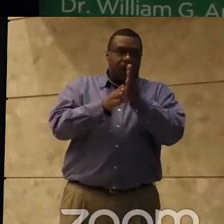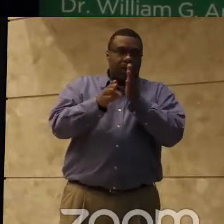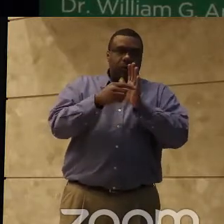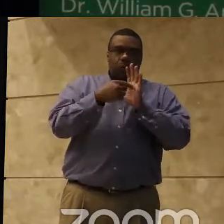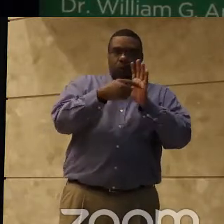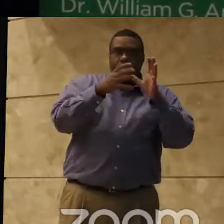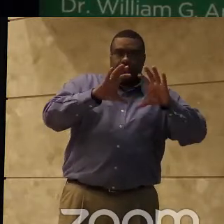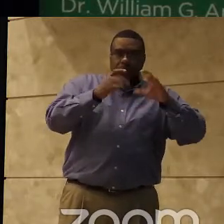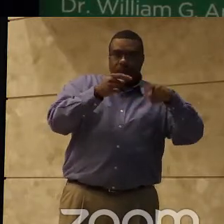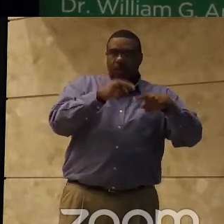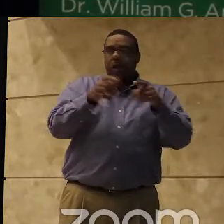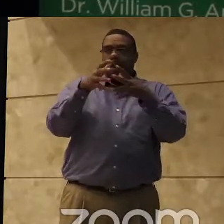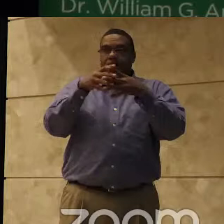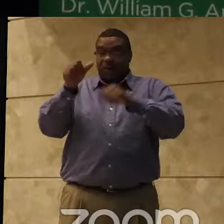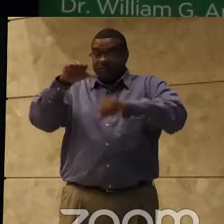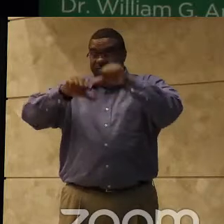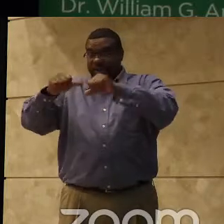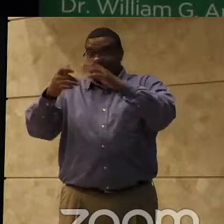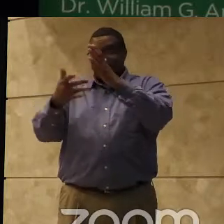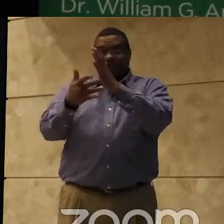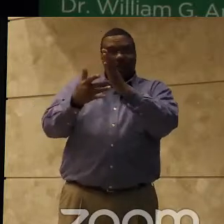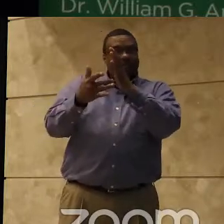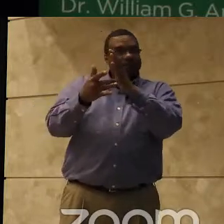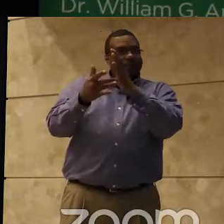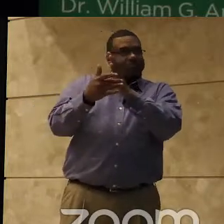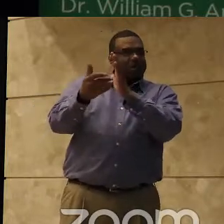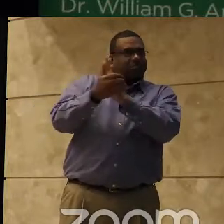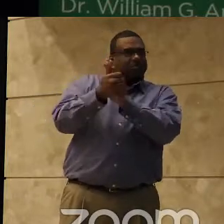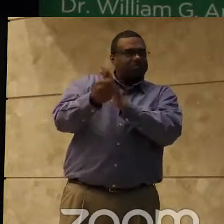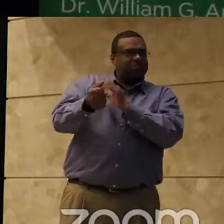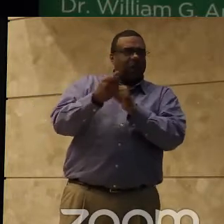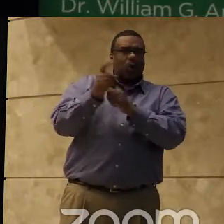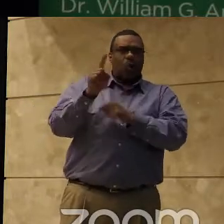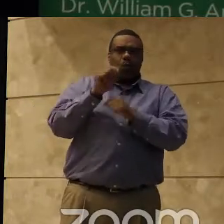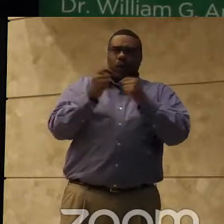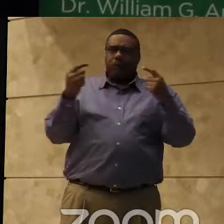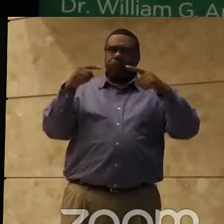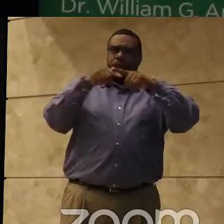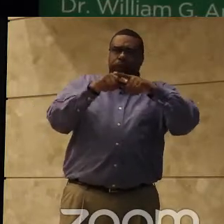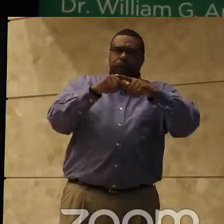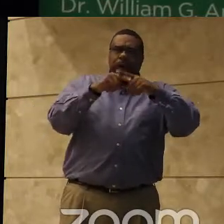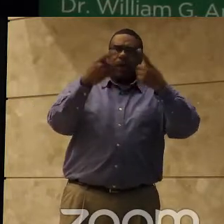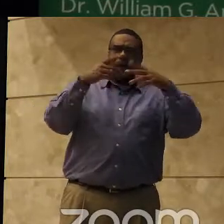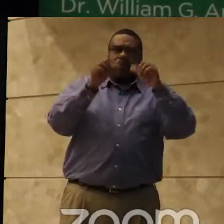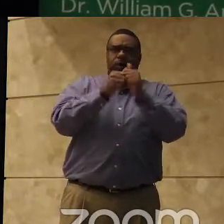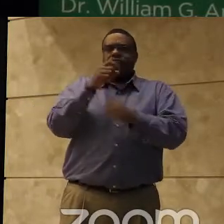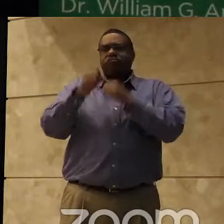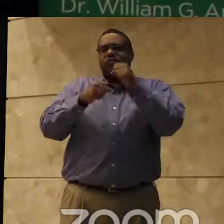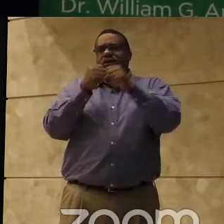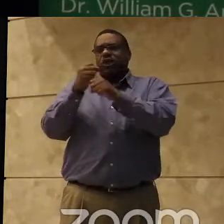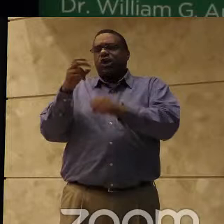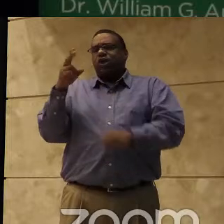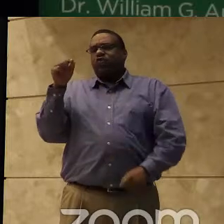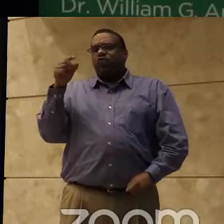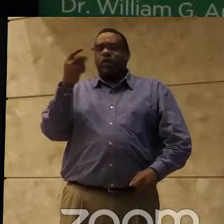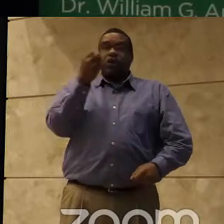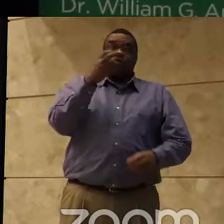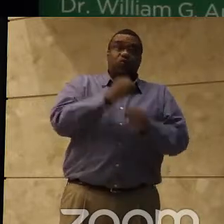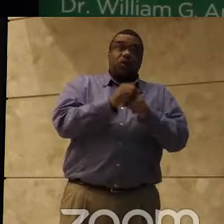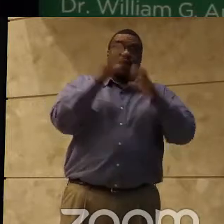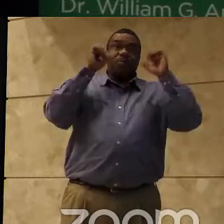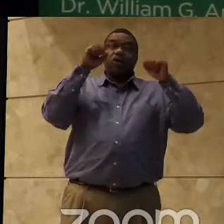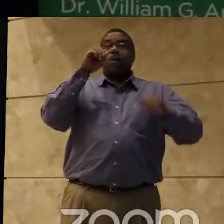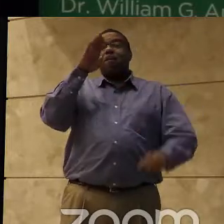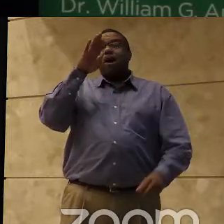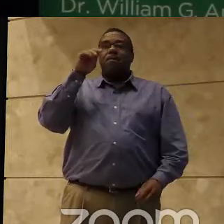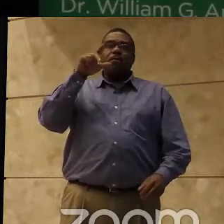Participation, America's Science and Technology Talent at the Crossroads. In 2012, former President Obama named him to